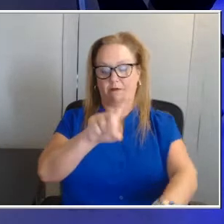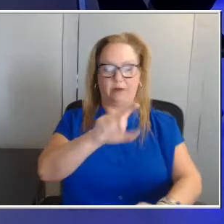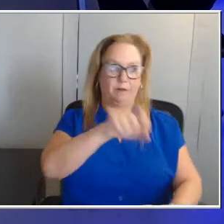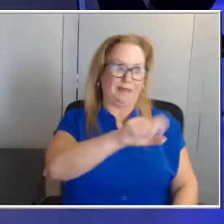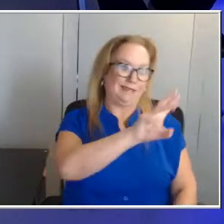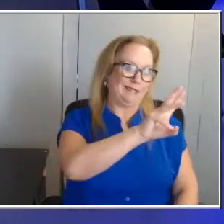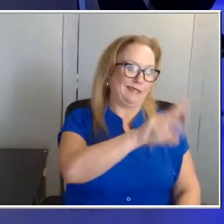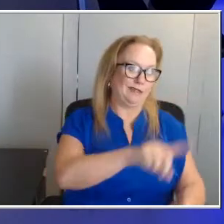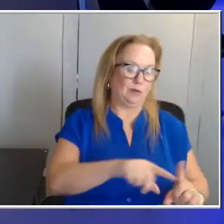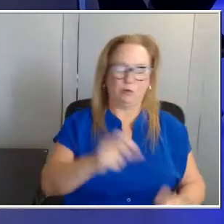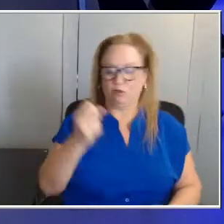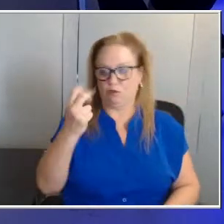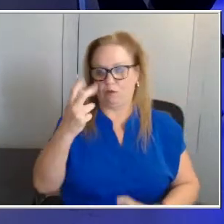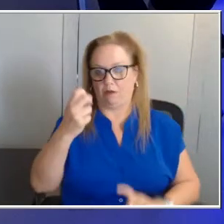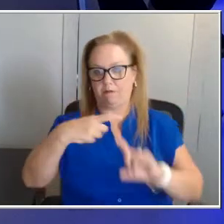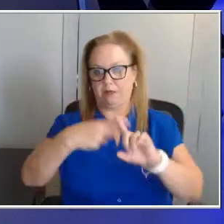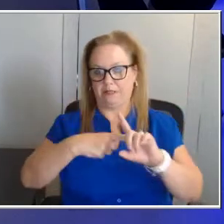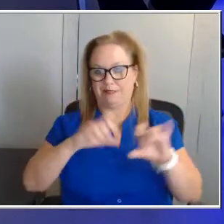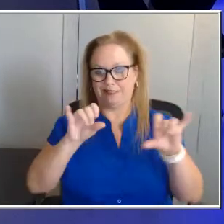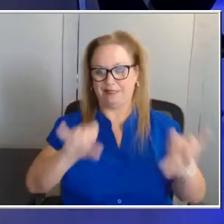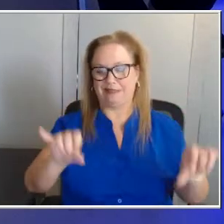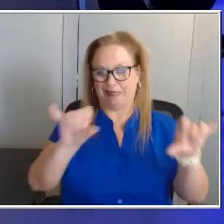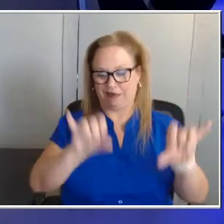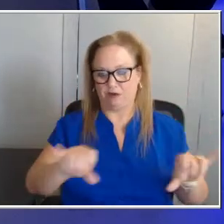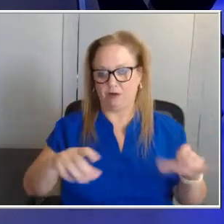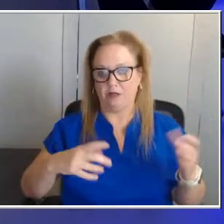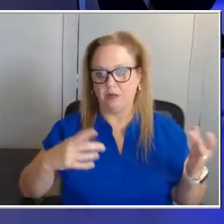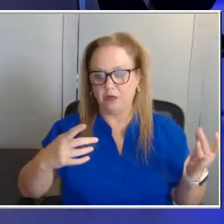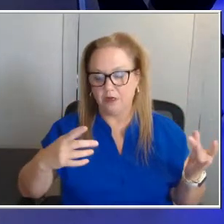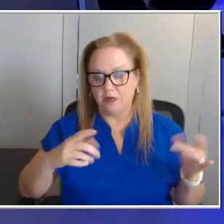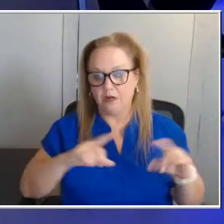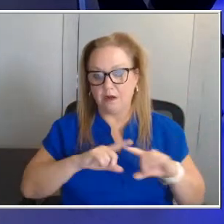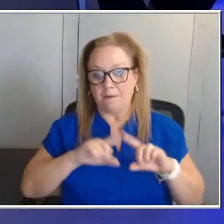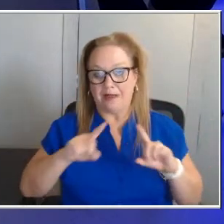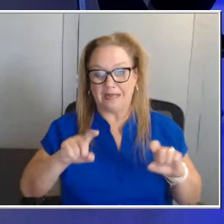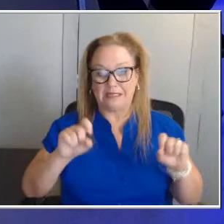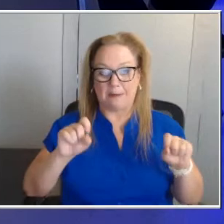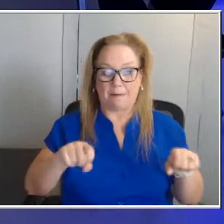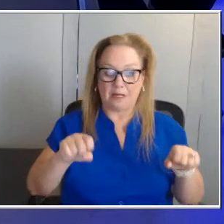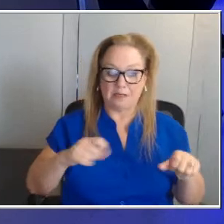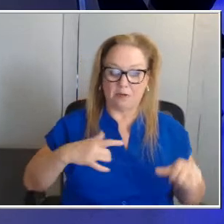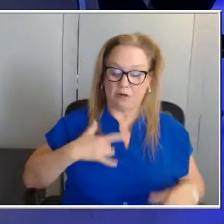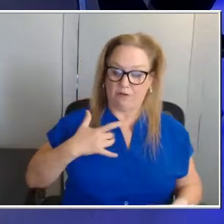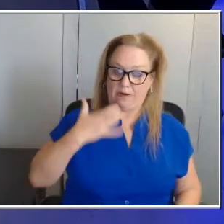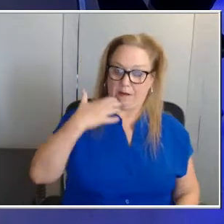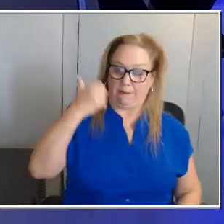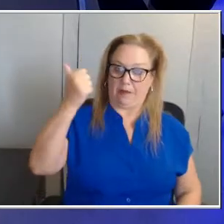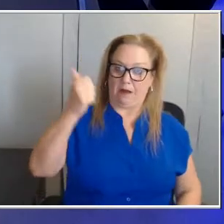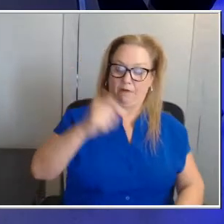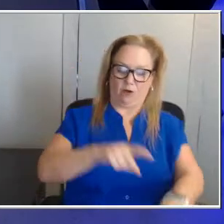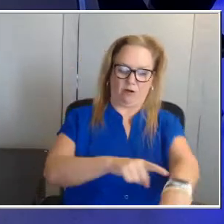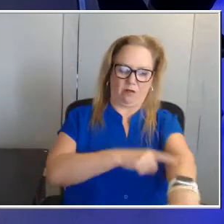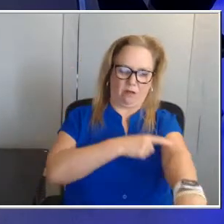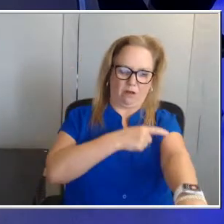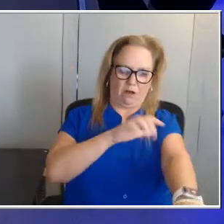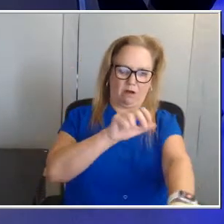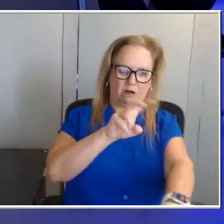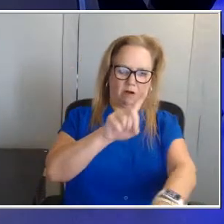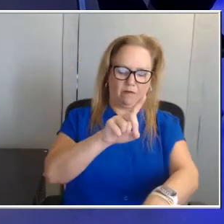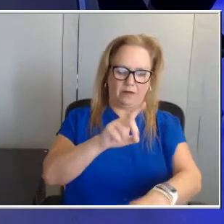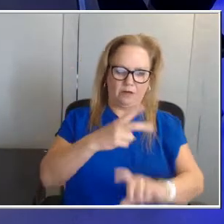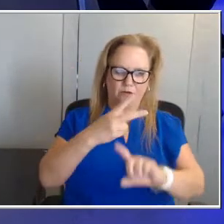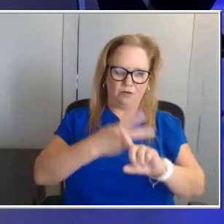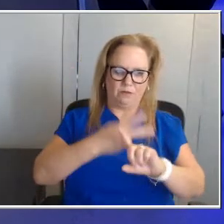that's pretty standard from people who've been critically ill. But is it possible that you feel better from long COVID and then 2 or 3 months later suddenly you feel worse